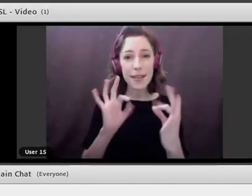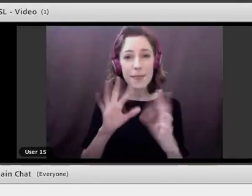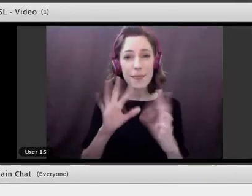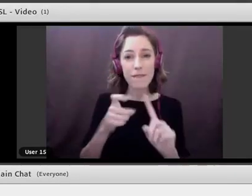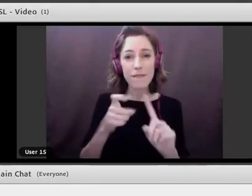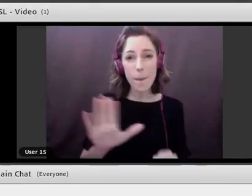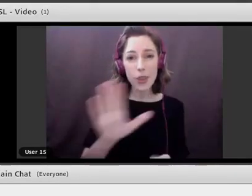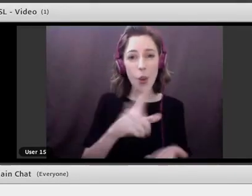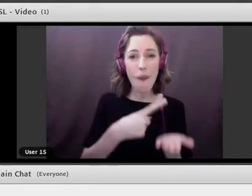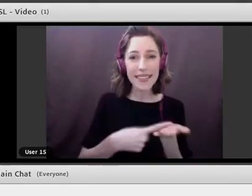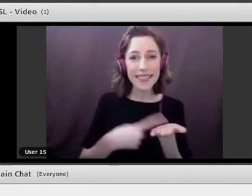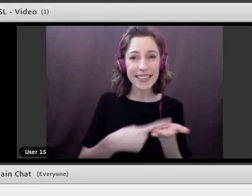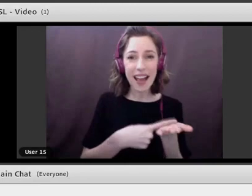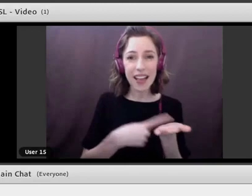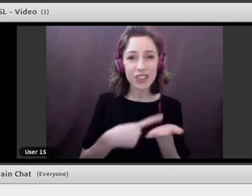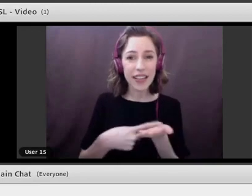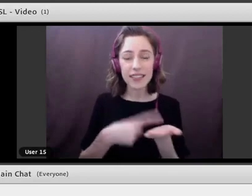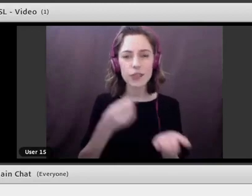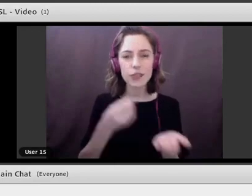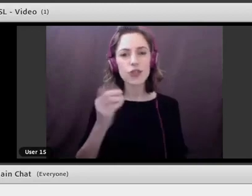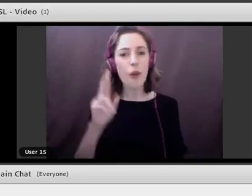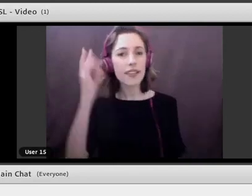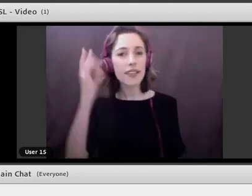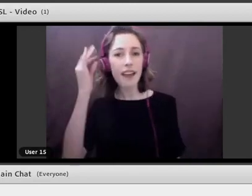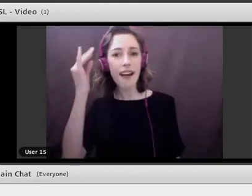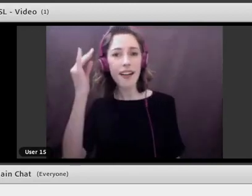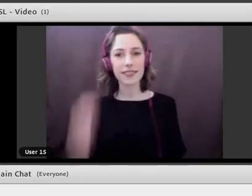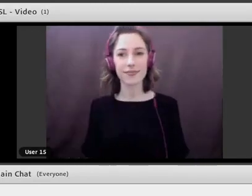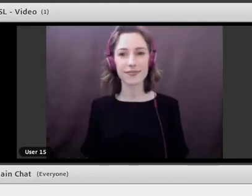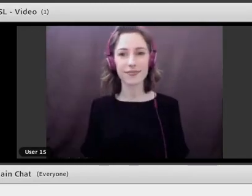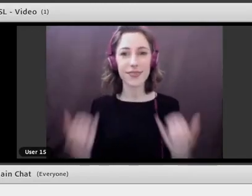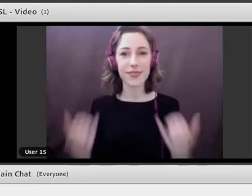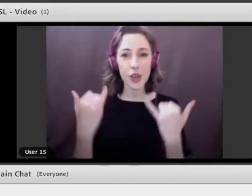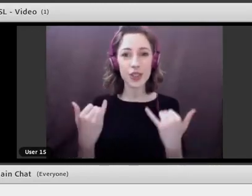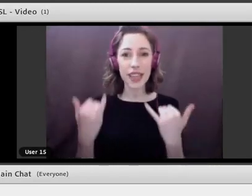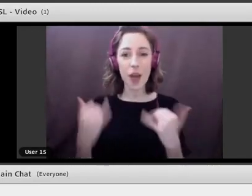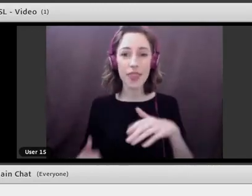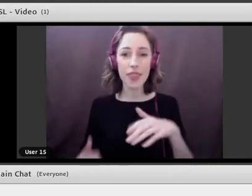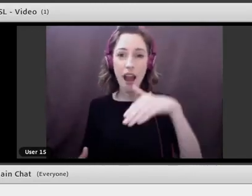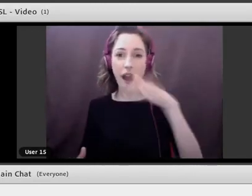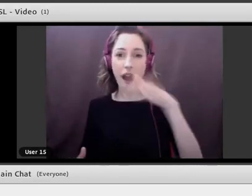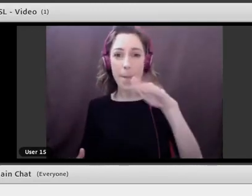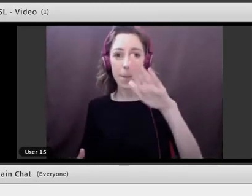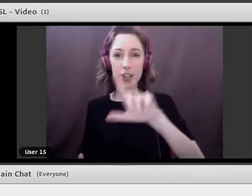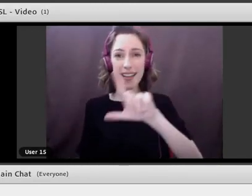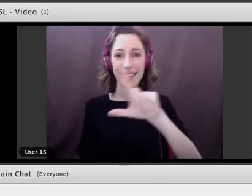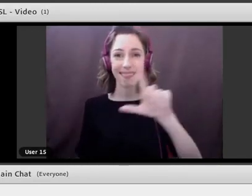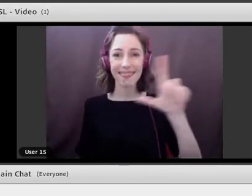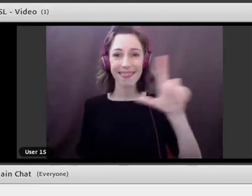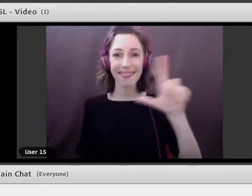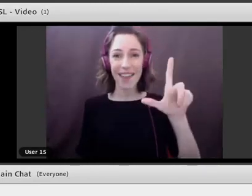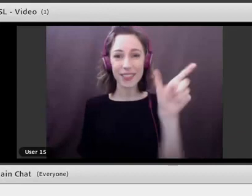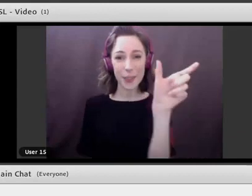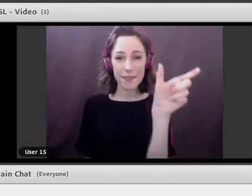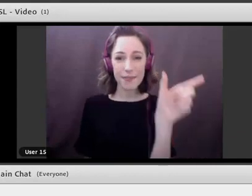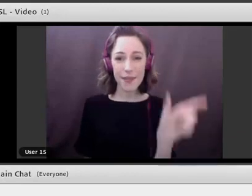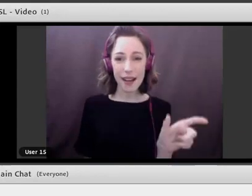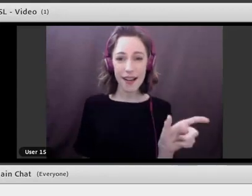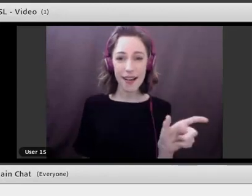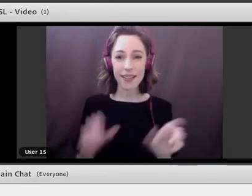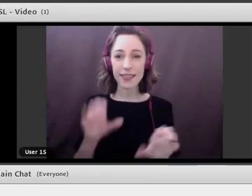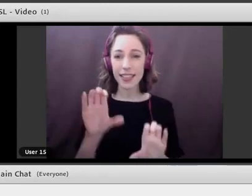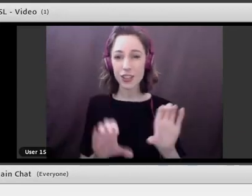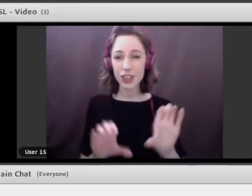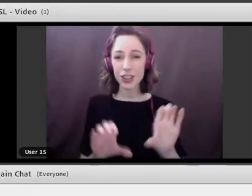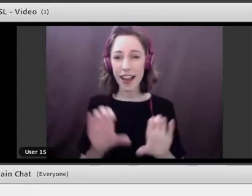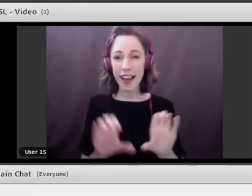boxes on the upper left-hand corner of your screen. So please start entering any ideas that you